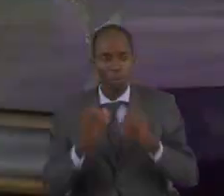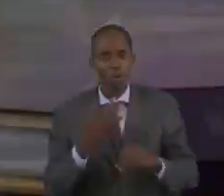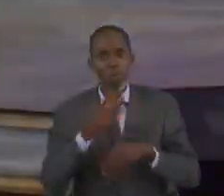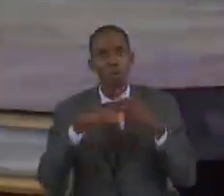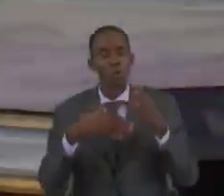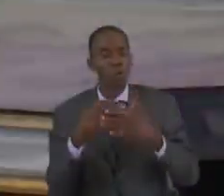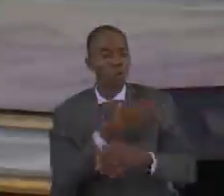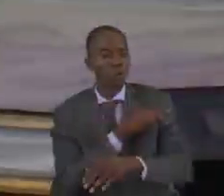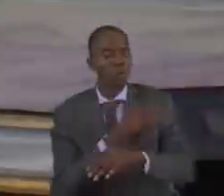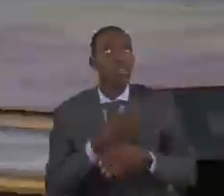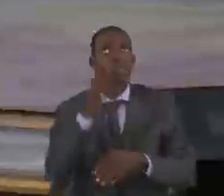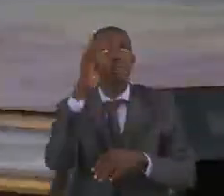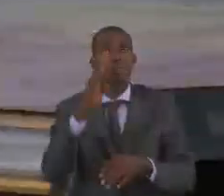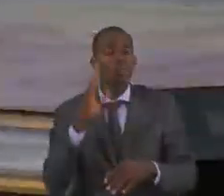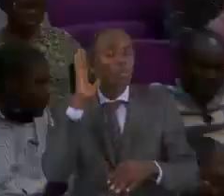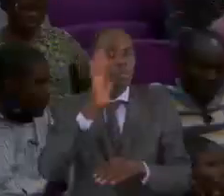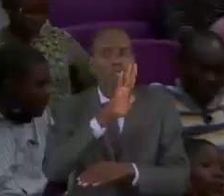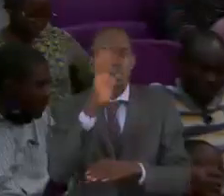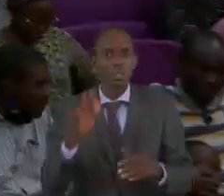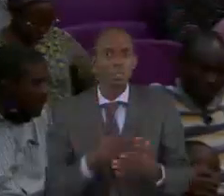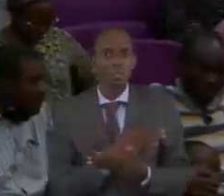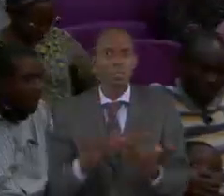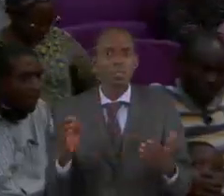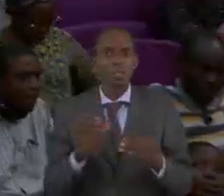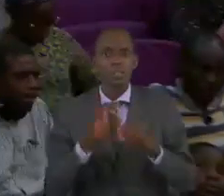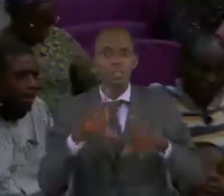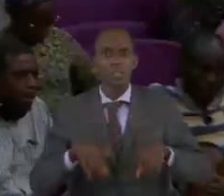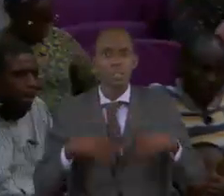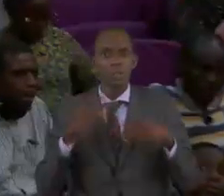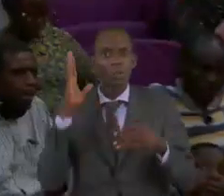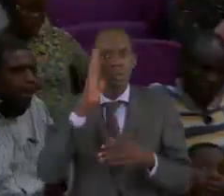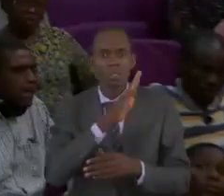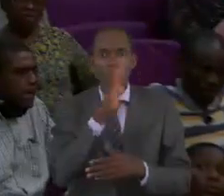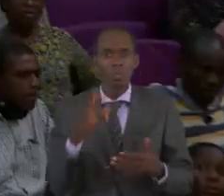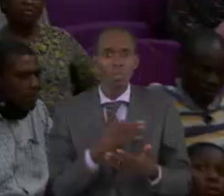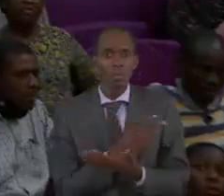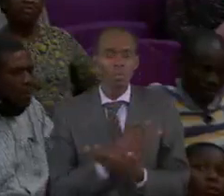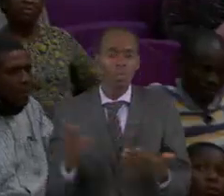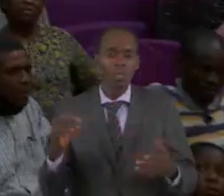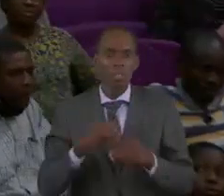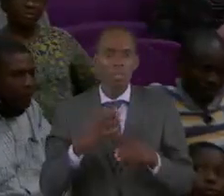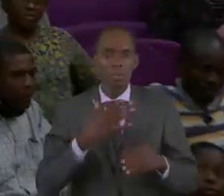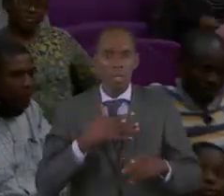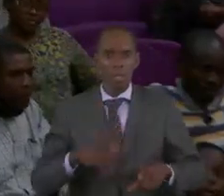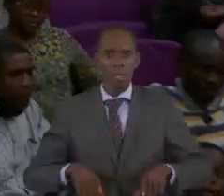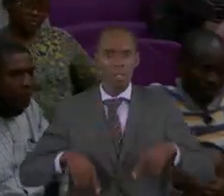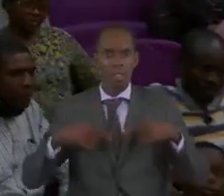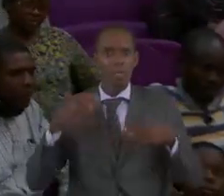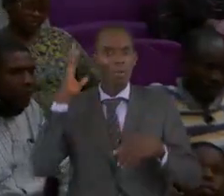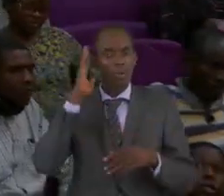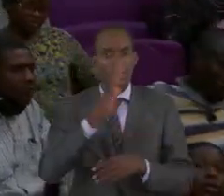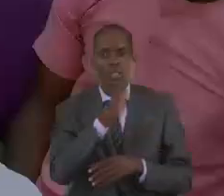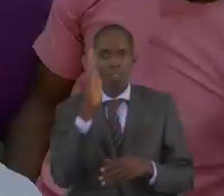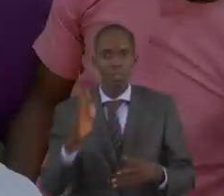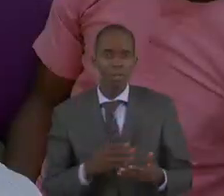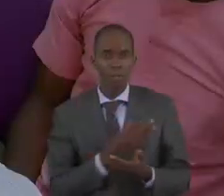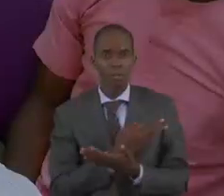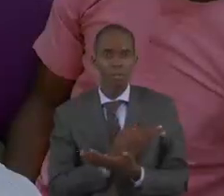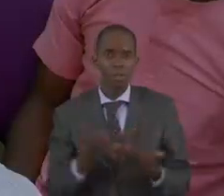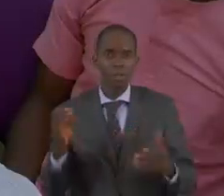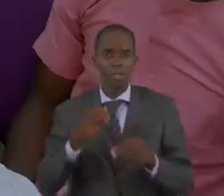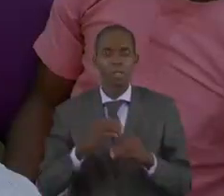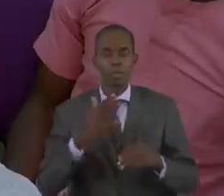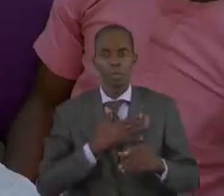God will never fail in your life. Will never fail in my life. Will never fail in my